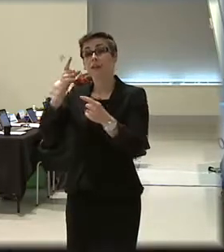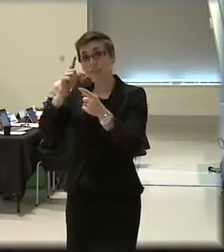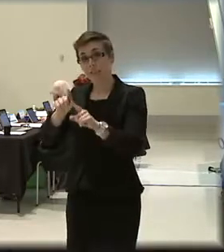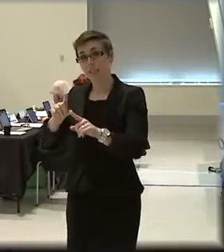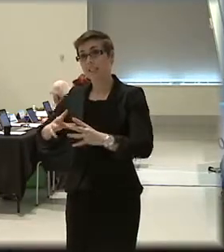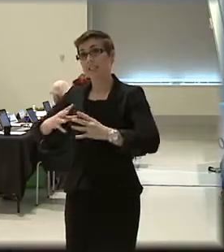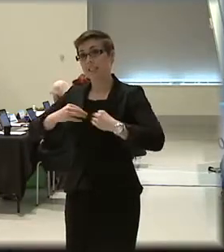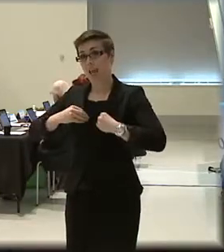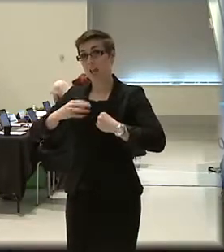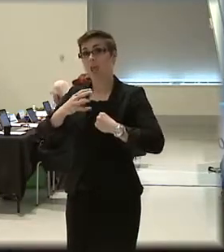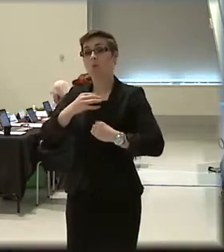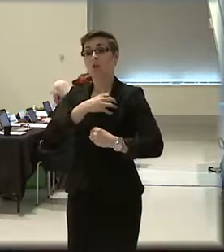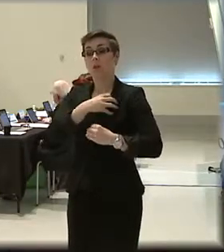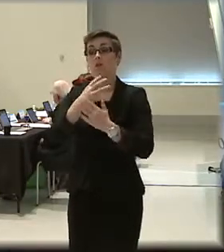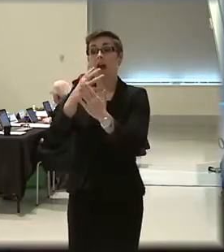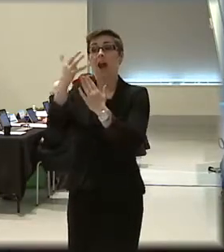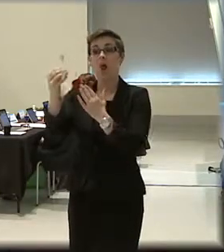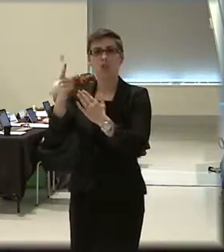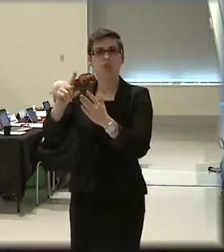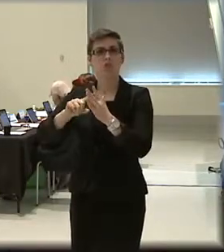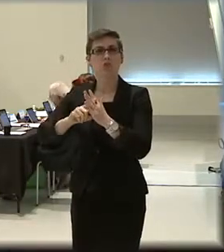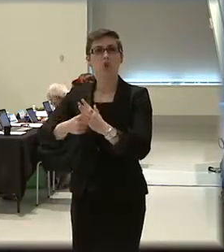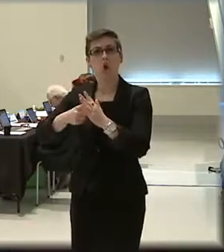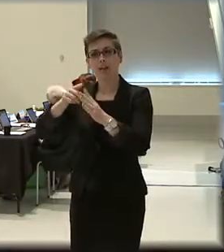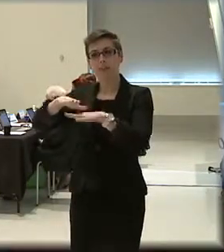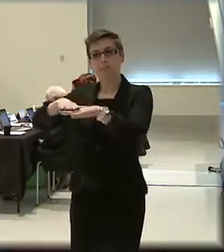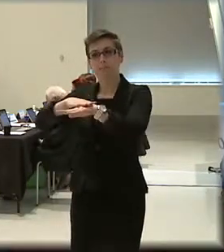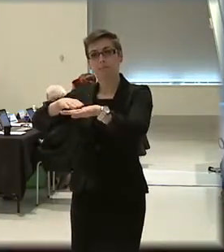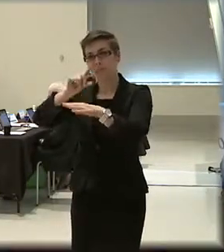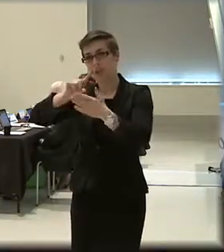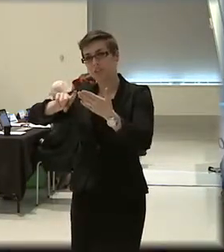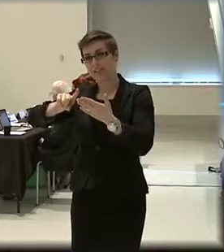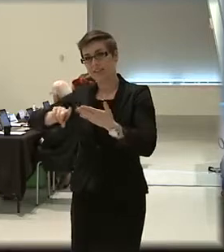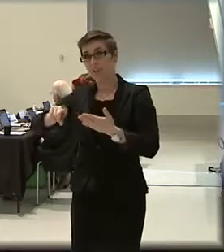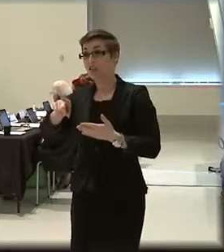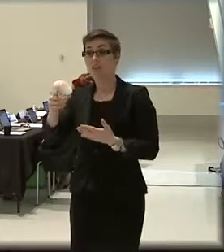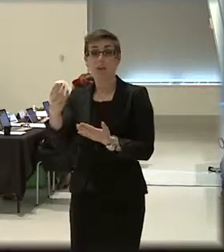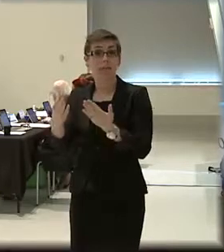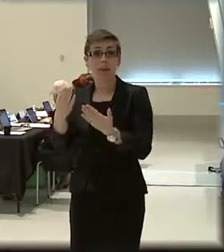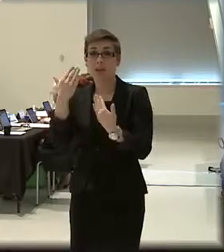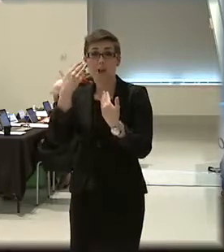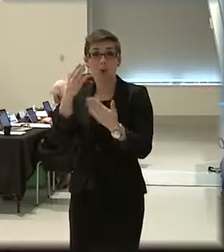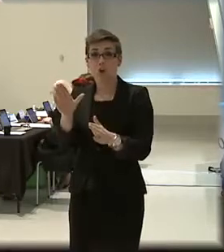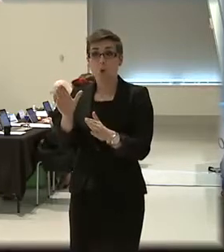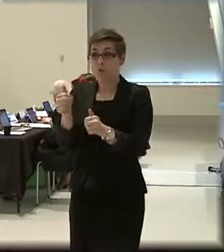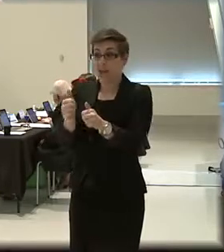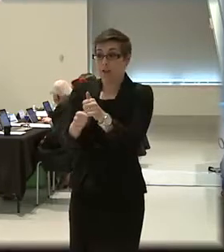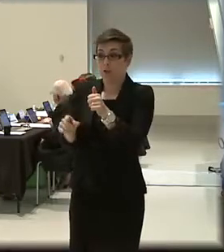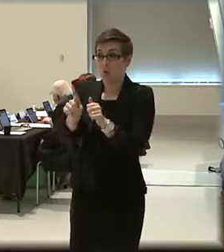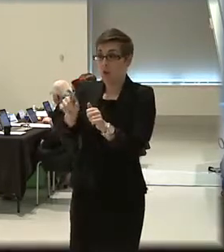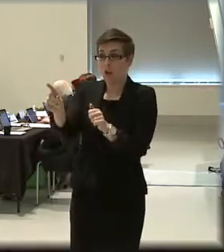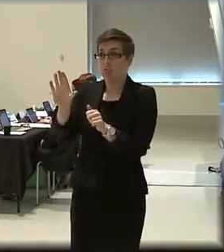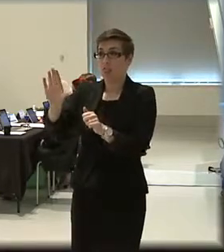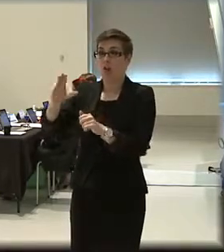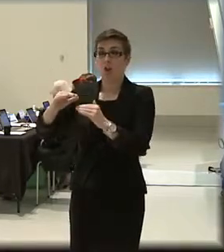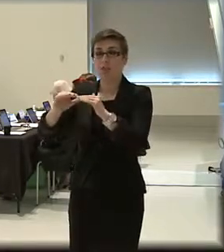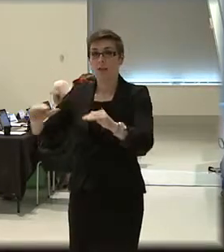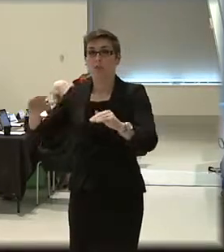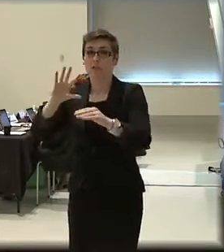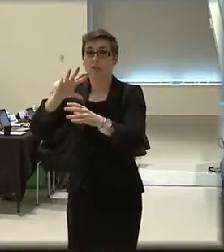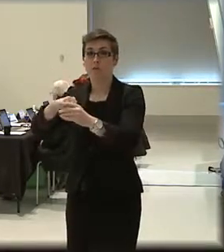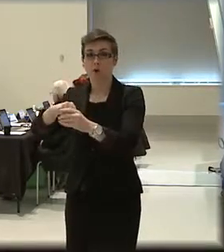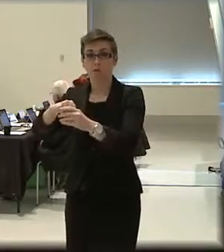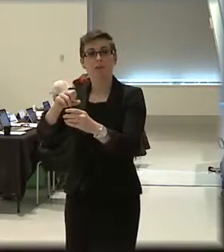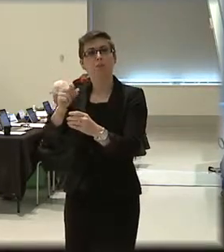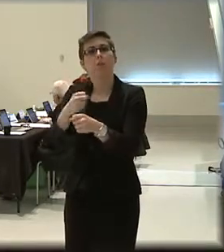doing the exploratory initial investigation, they may not know the true involvement of everyone they're talking with. And so just to make